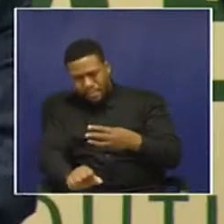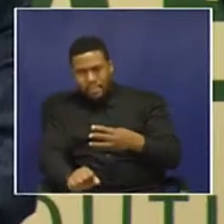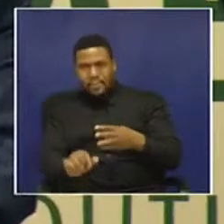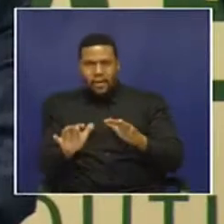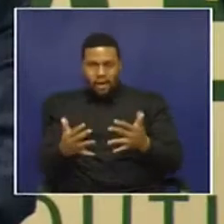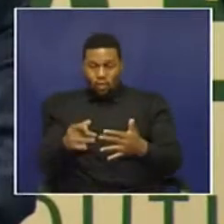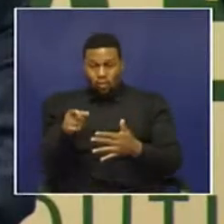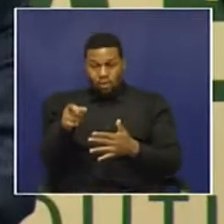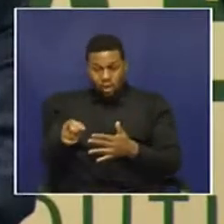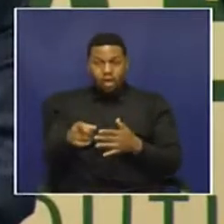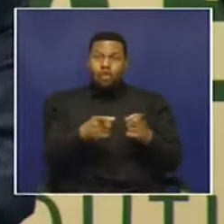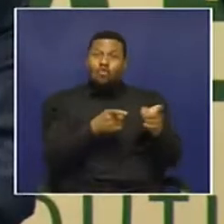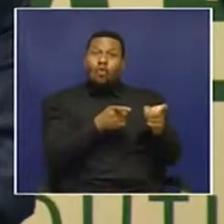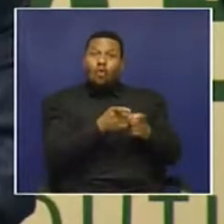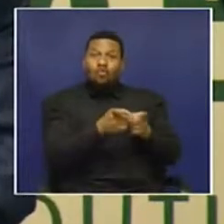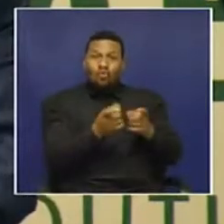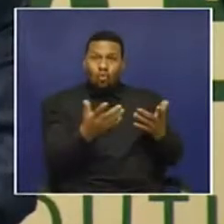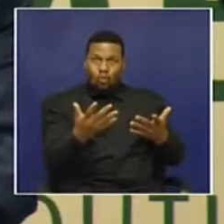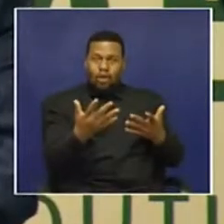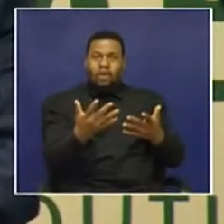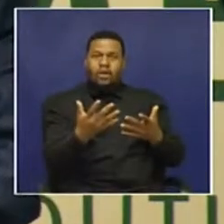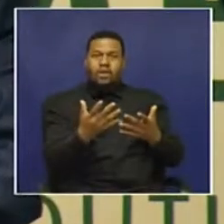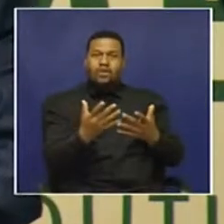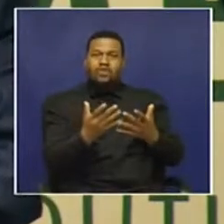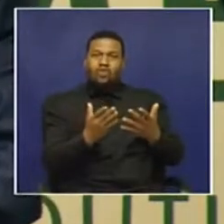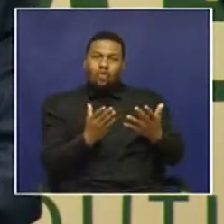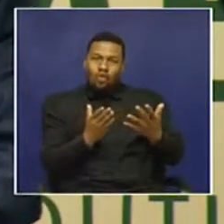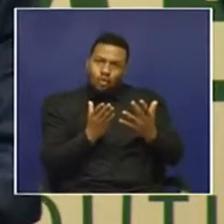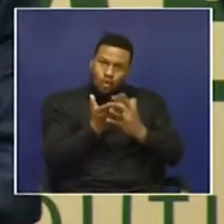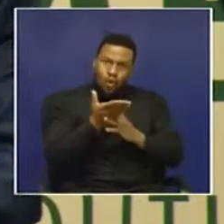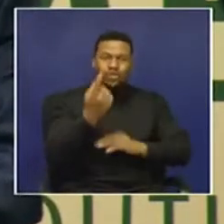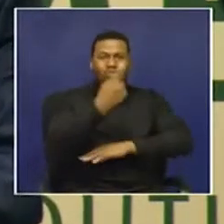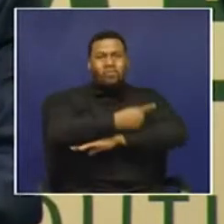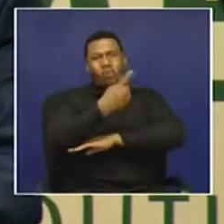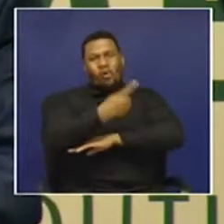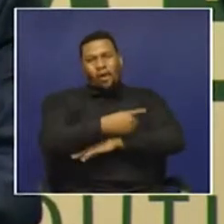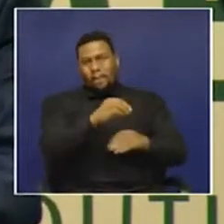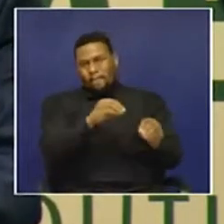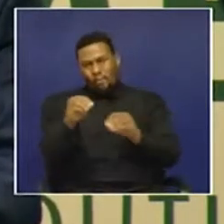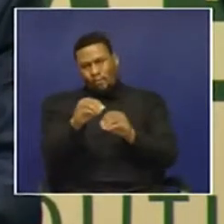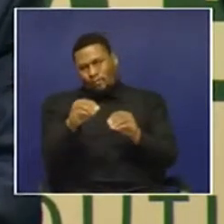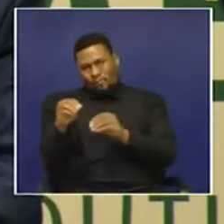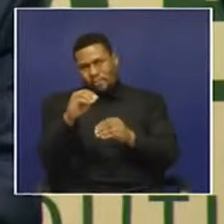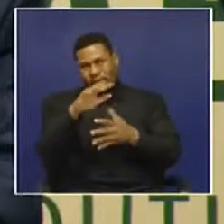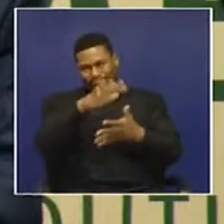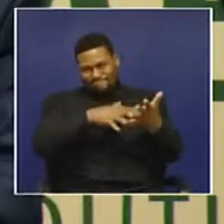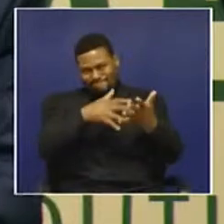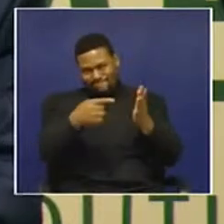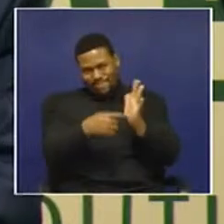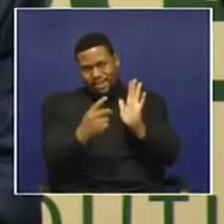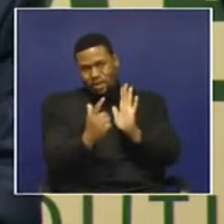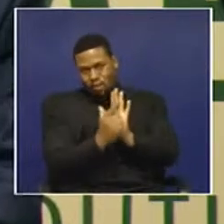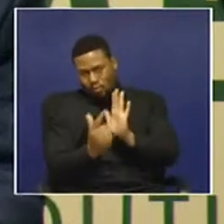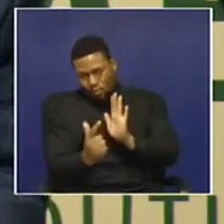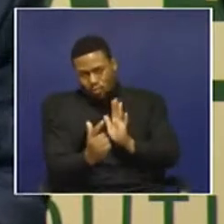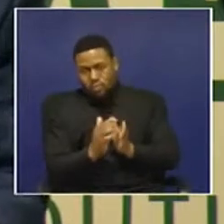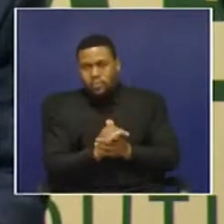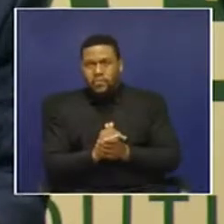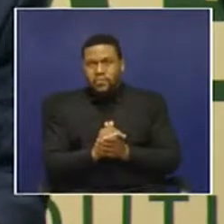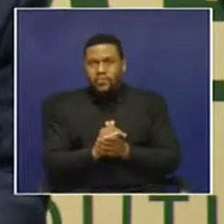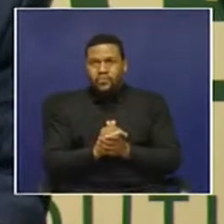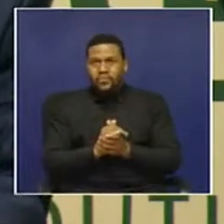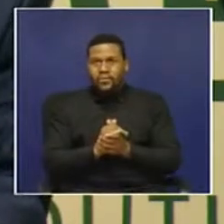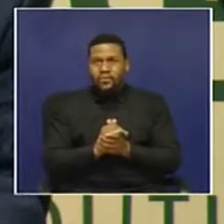governed in the cross-border movement of capital framework, which will be complementary to regulations already in place